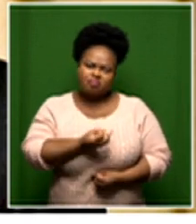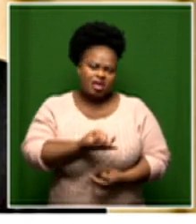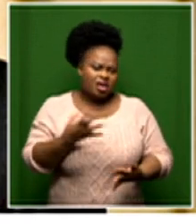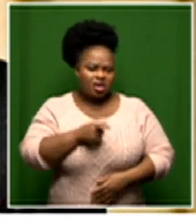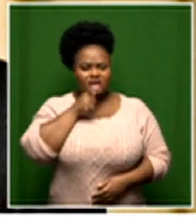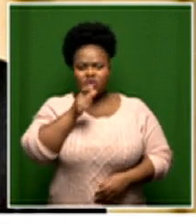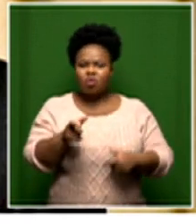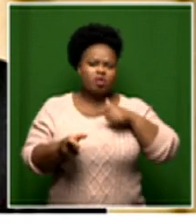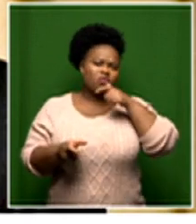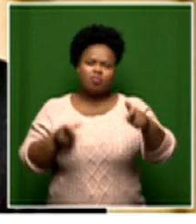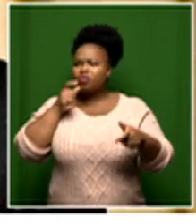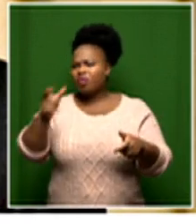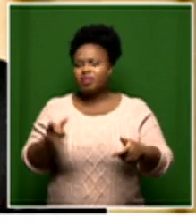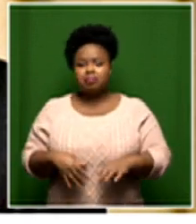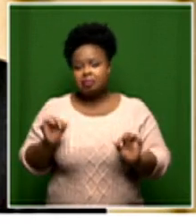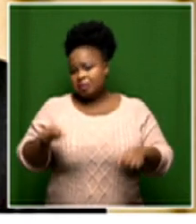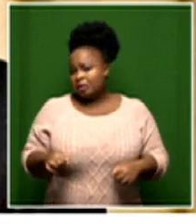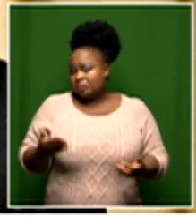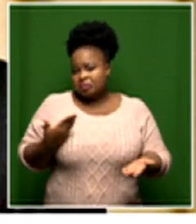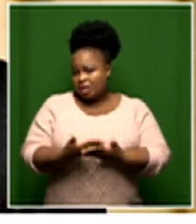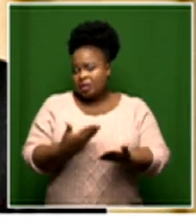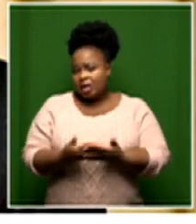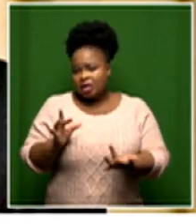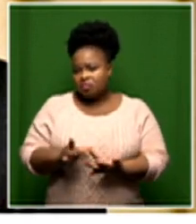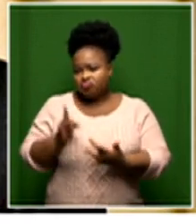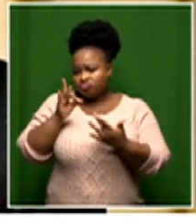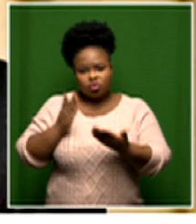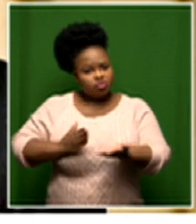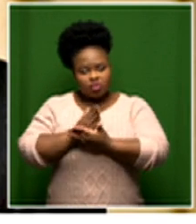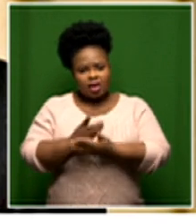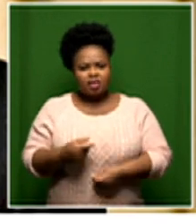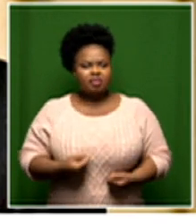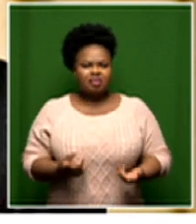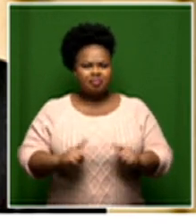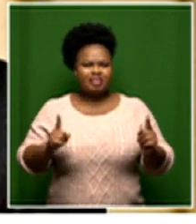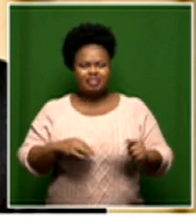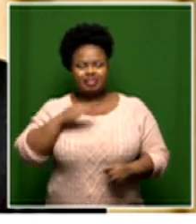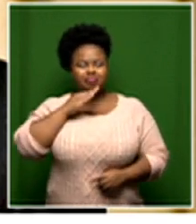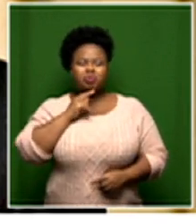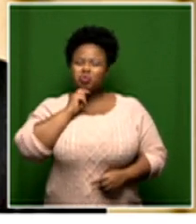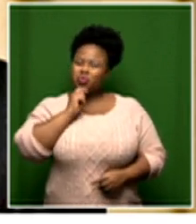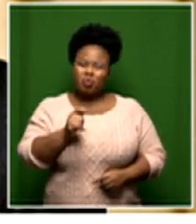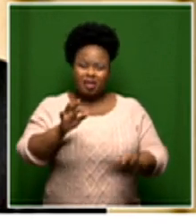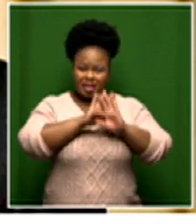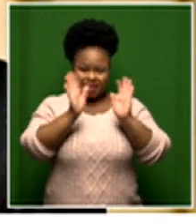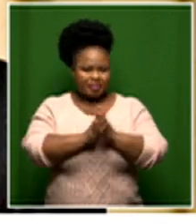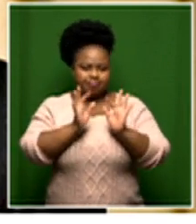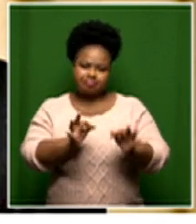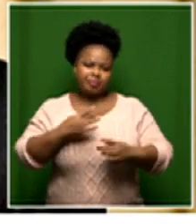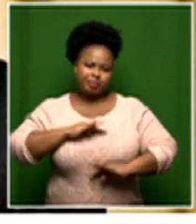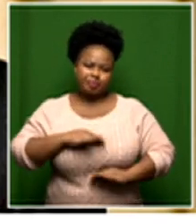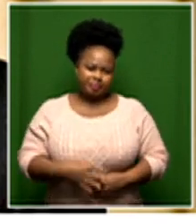comments, and people do have the luxury to make all the comments which really don't have much to do with the reality that we are dealing with.